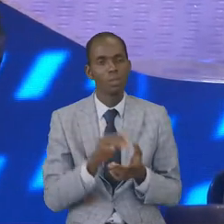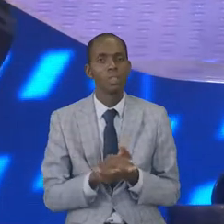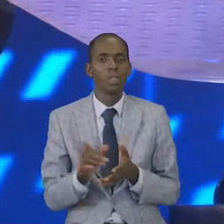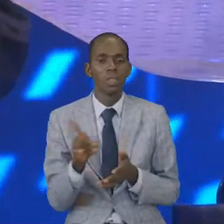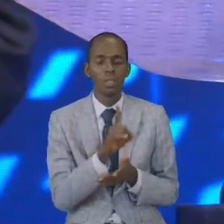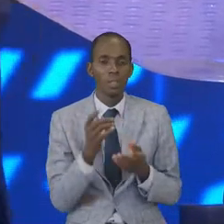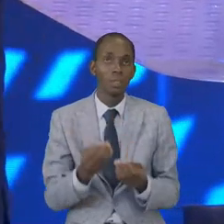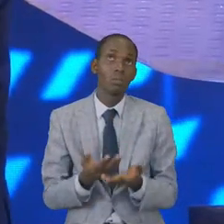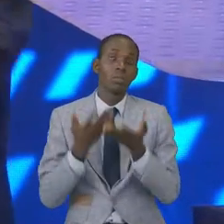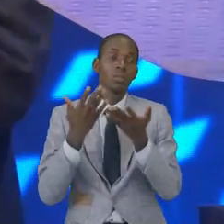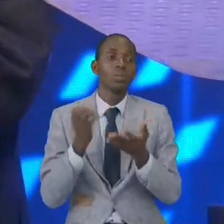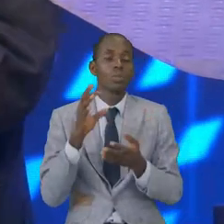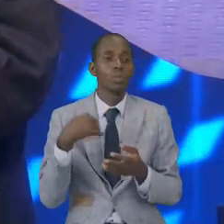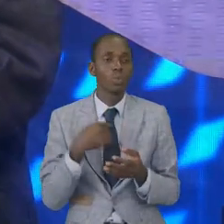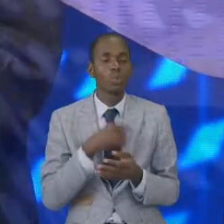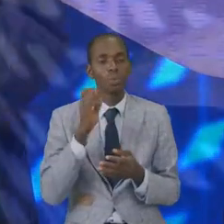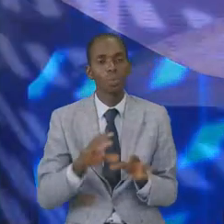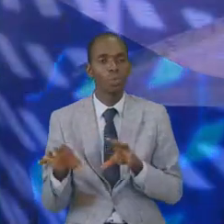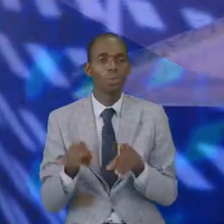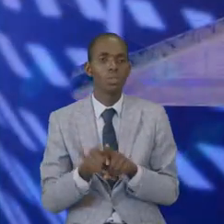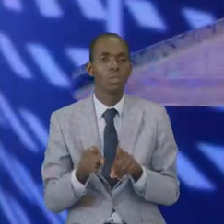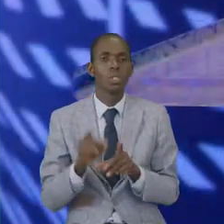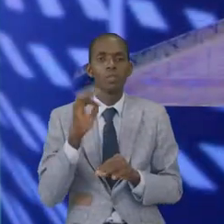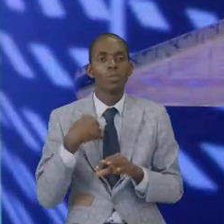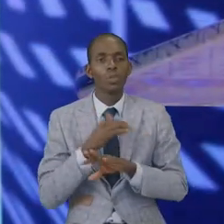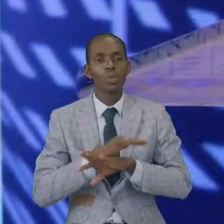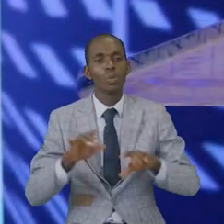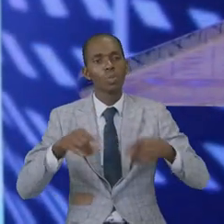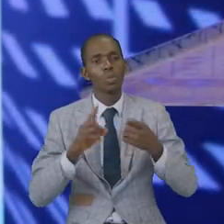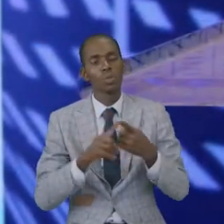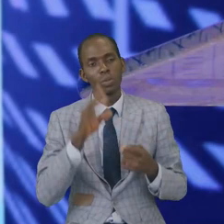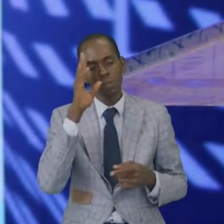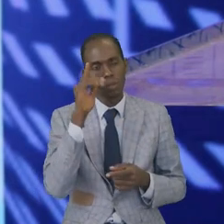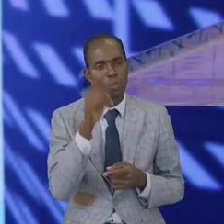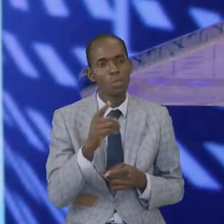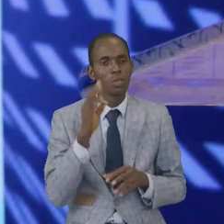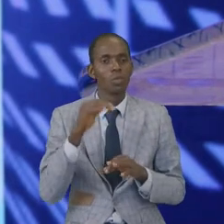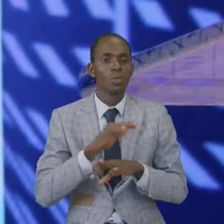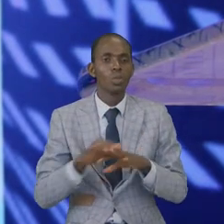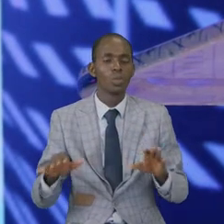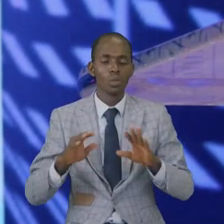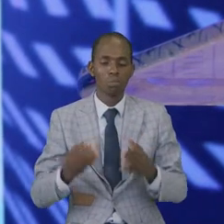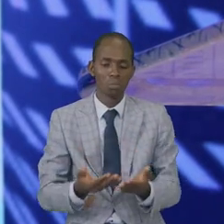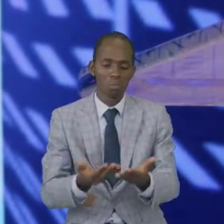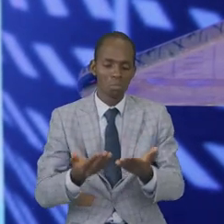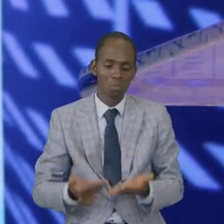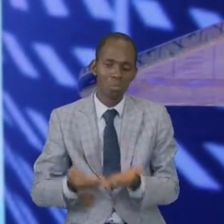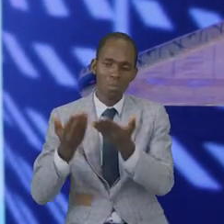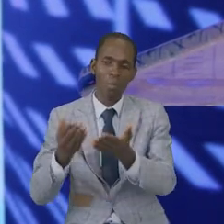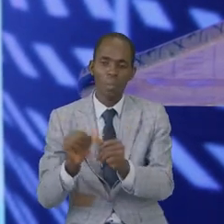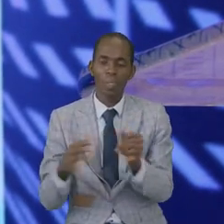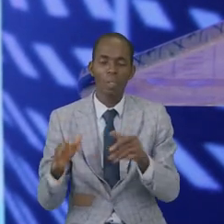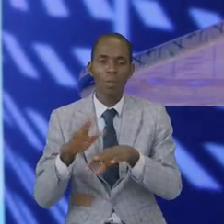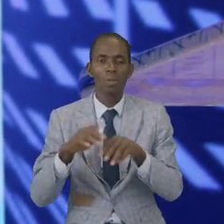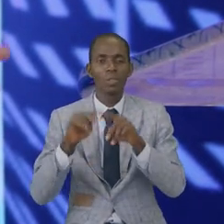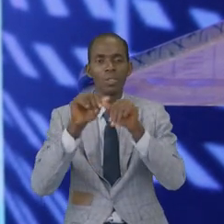sanctified. If we don't go to him, if we don't consecrate to him, if we don't lay everything on the altar, if we